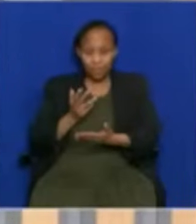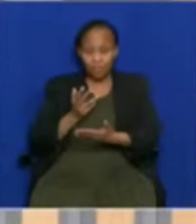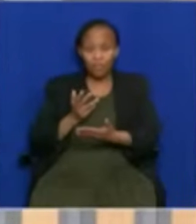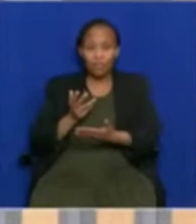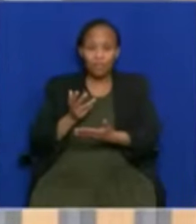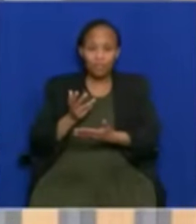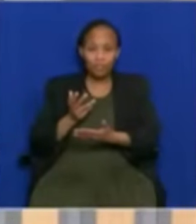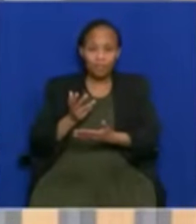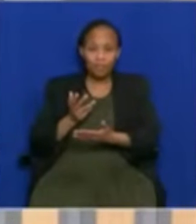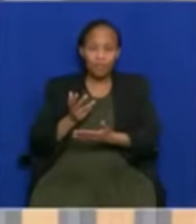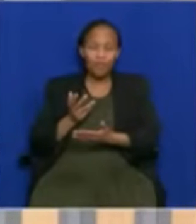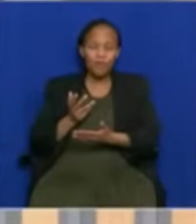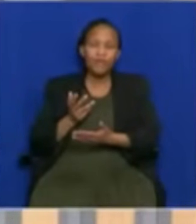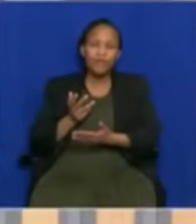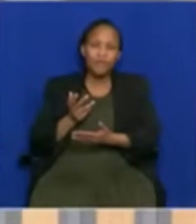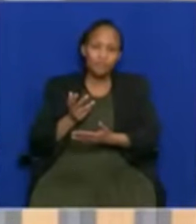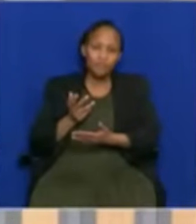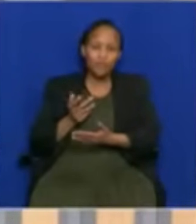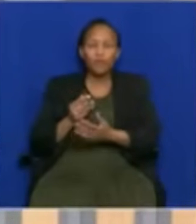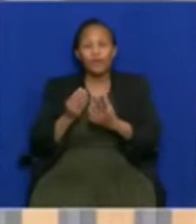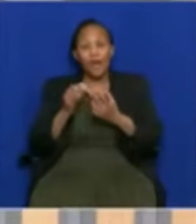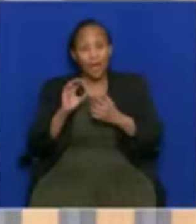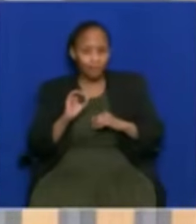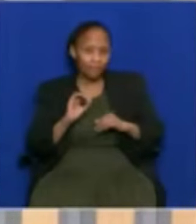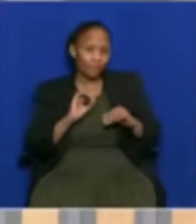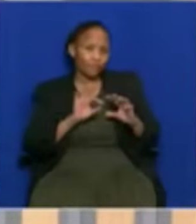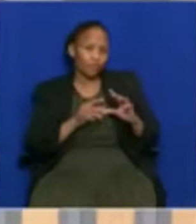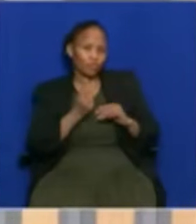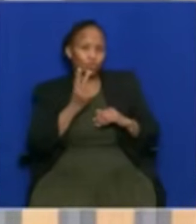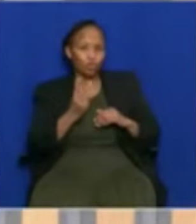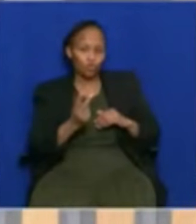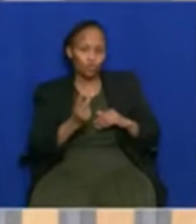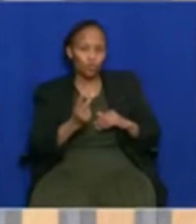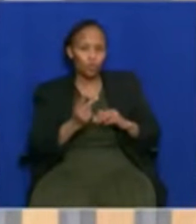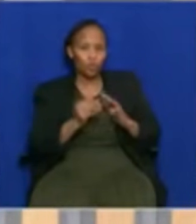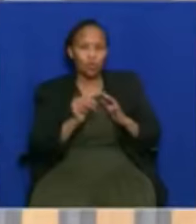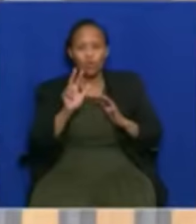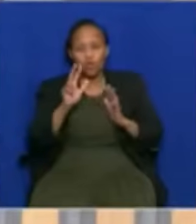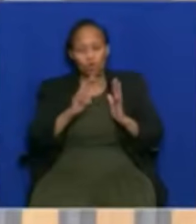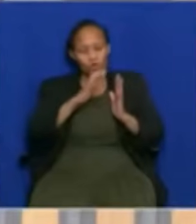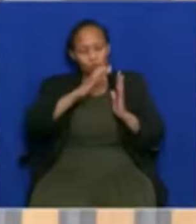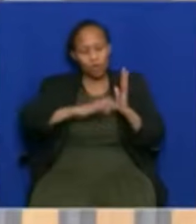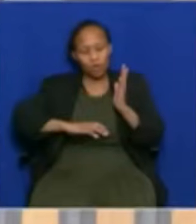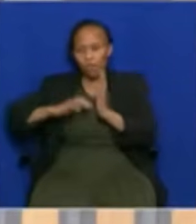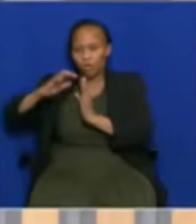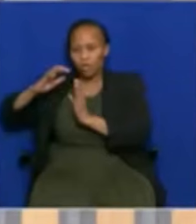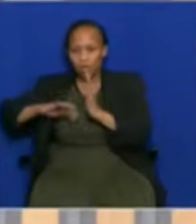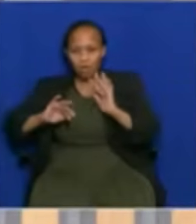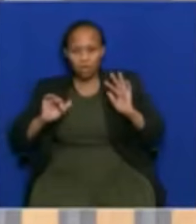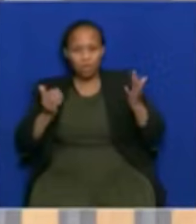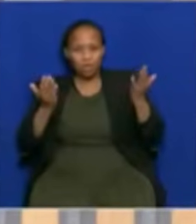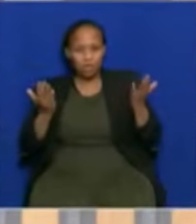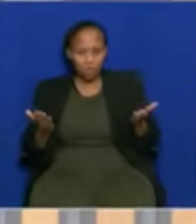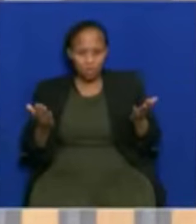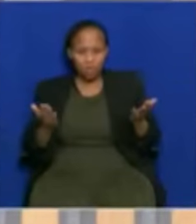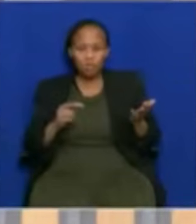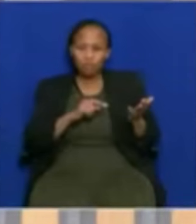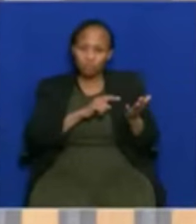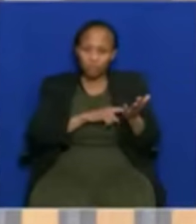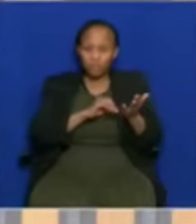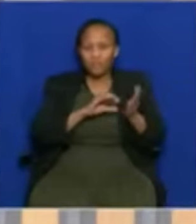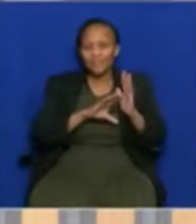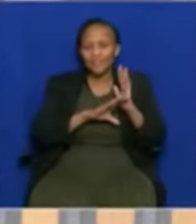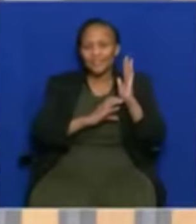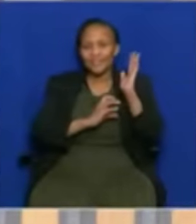two affidavits. The first being the Section 27 referral